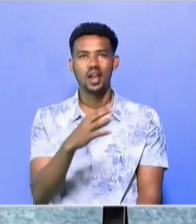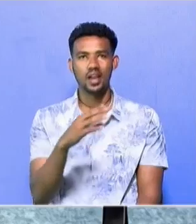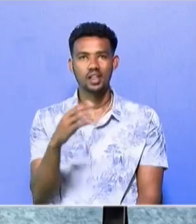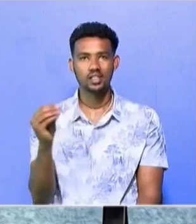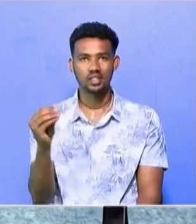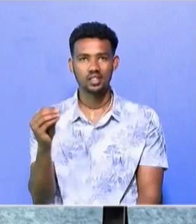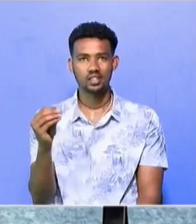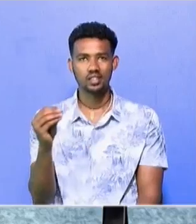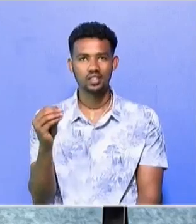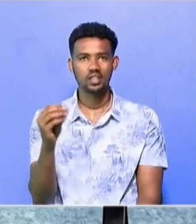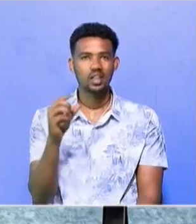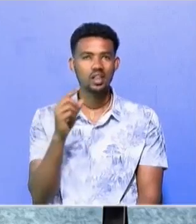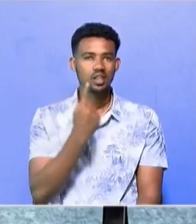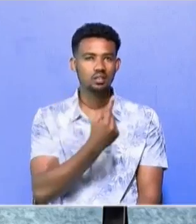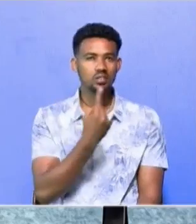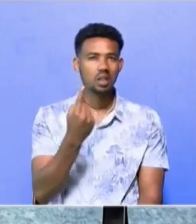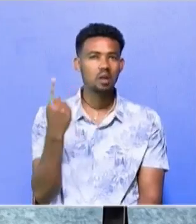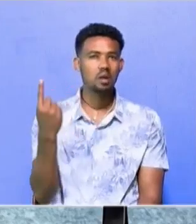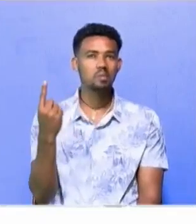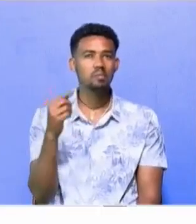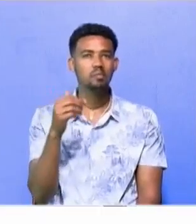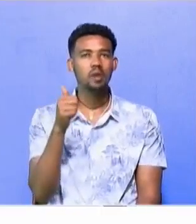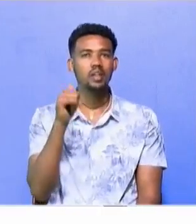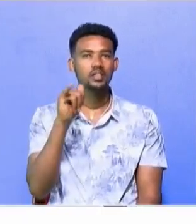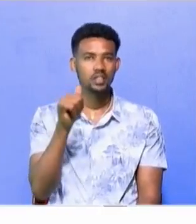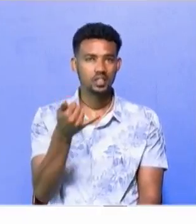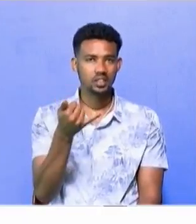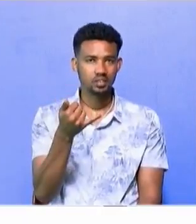And some adjectives end what?